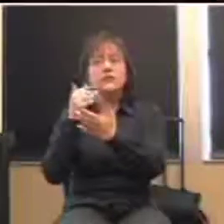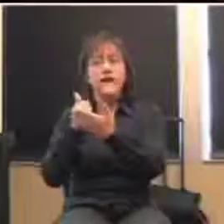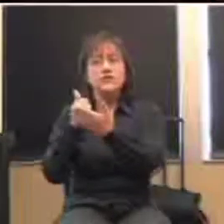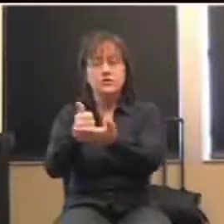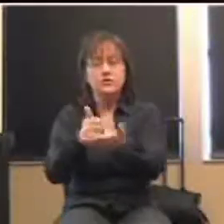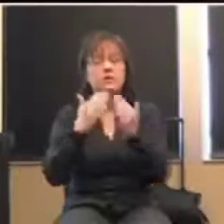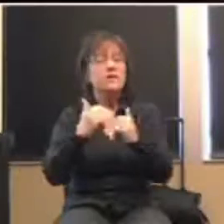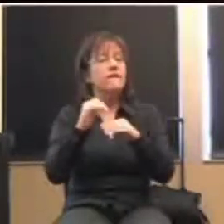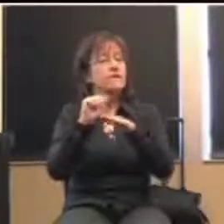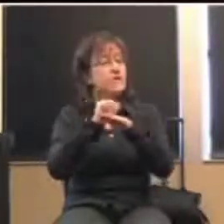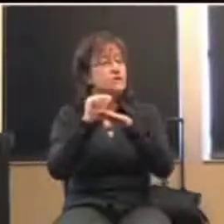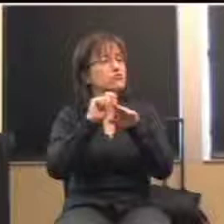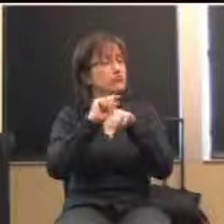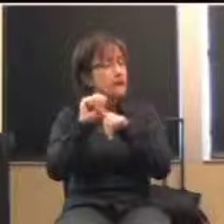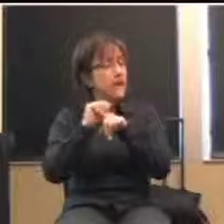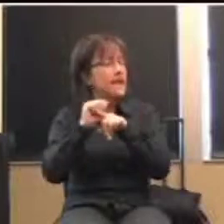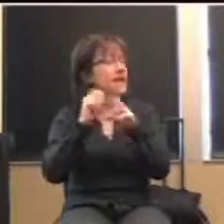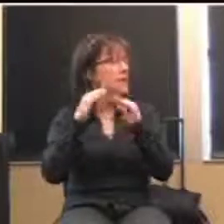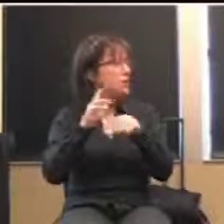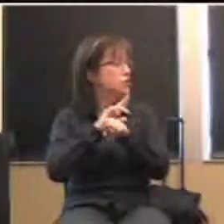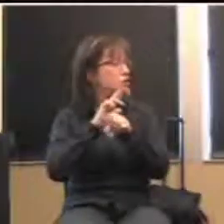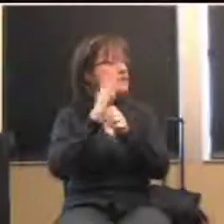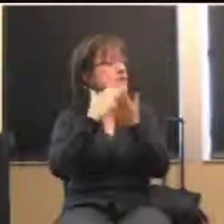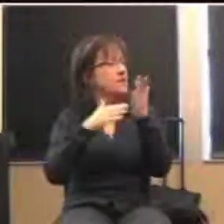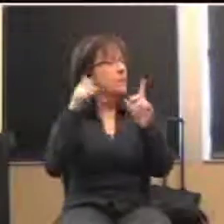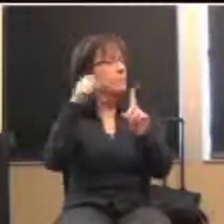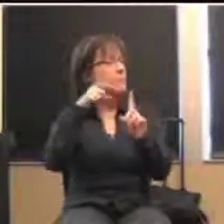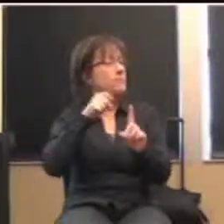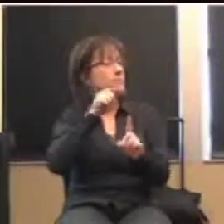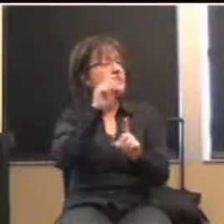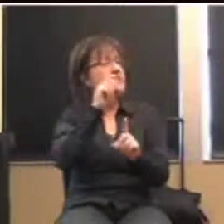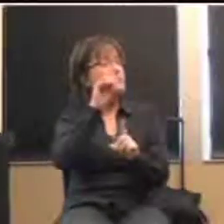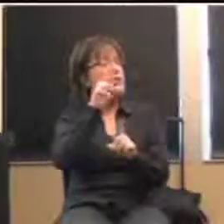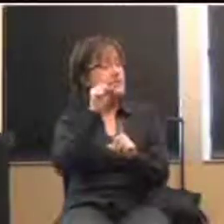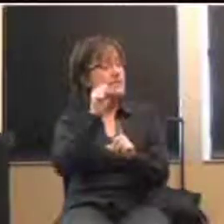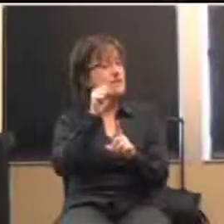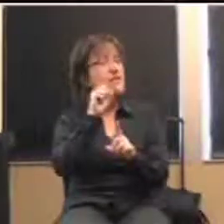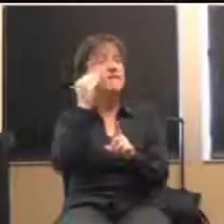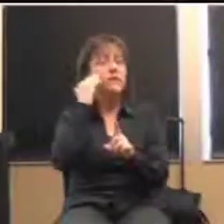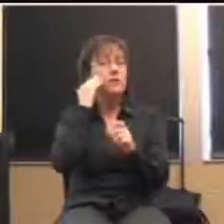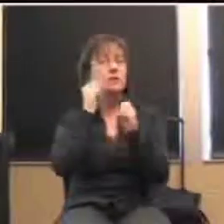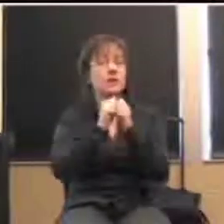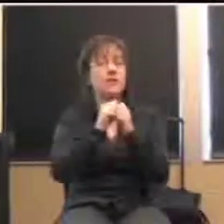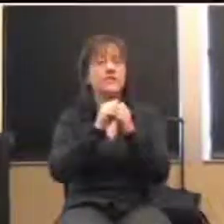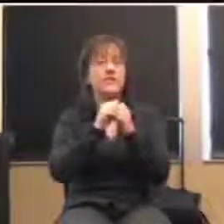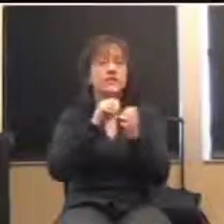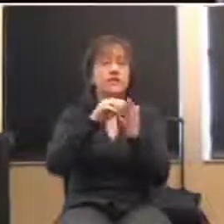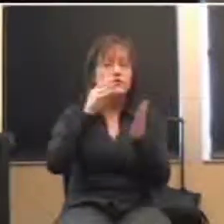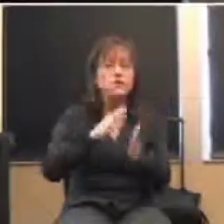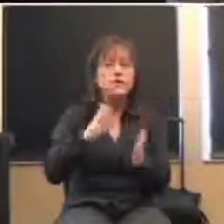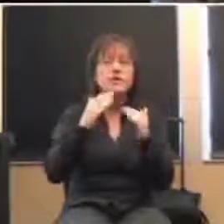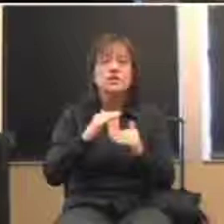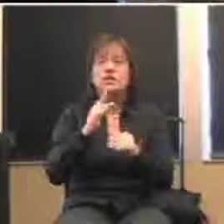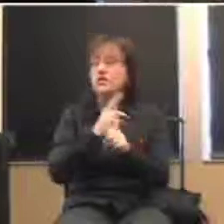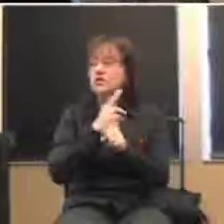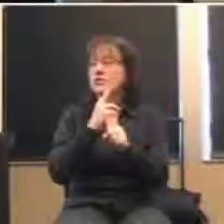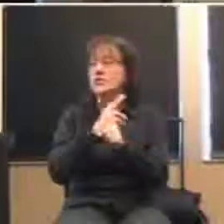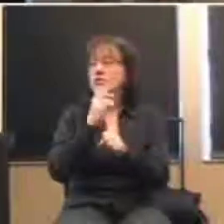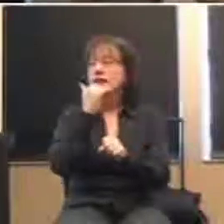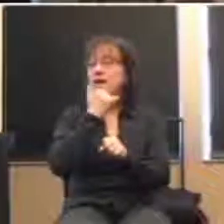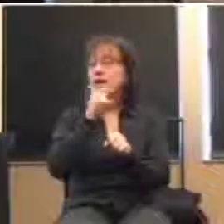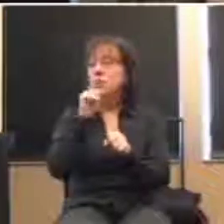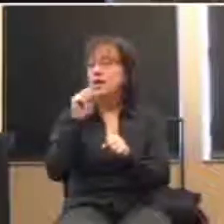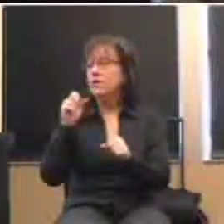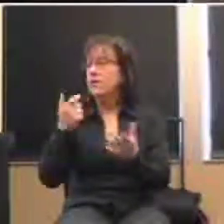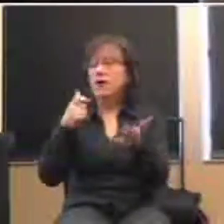using stimuli that are familiar to a learner, using errorless learning. I'm clicking the wrong computer again. I'll move you. Will you